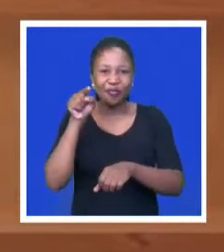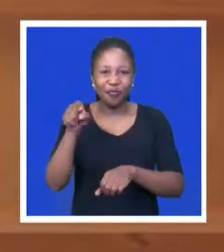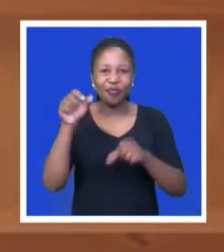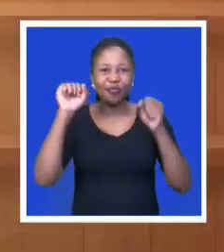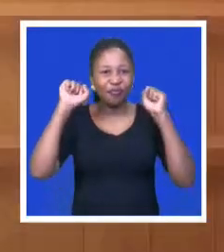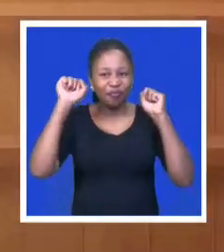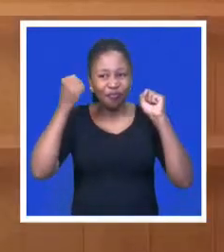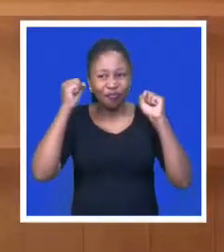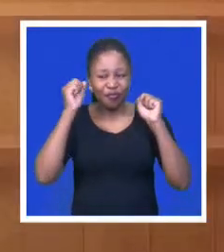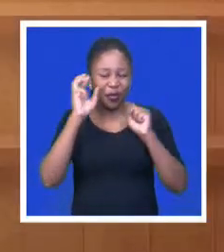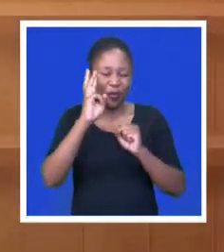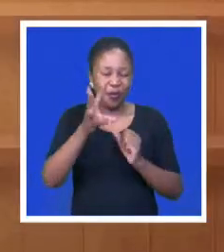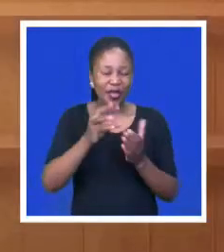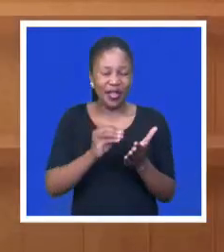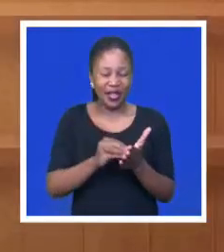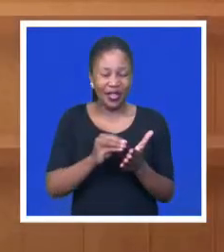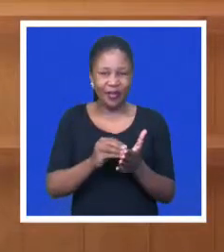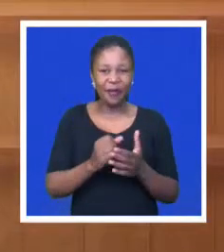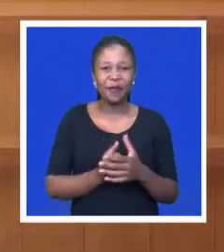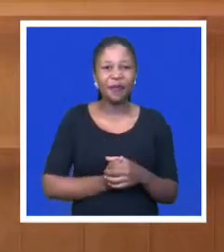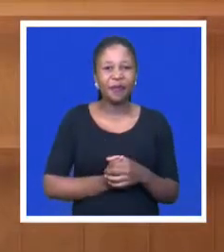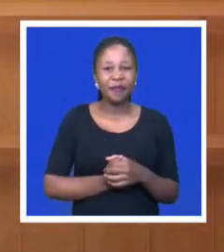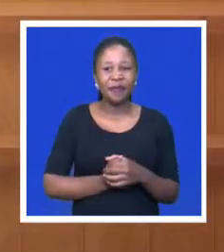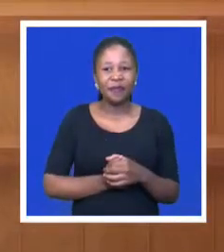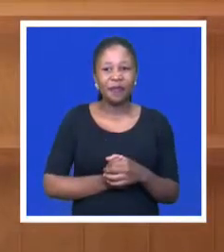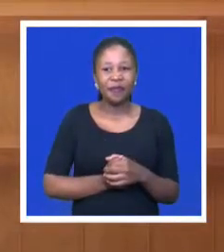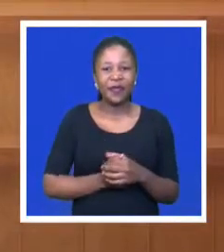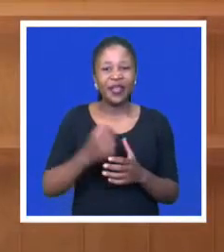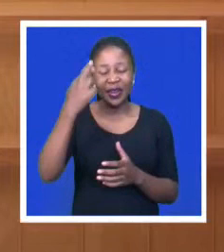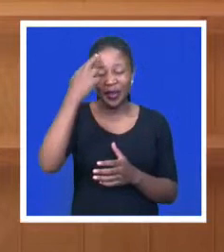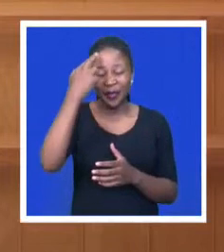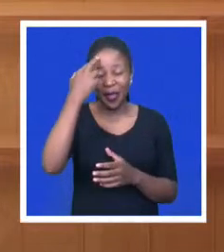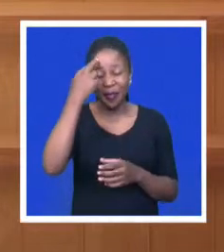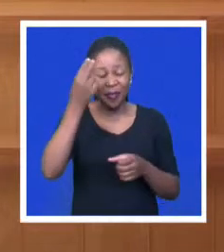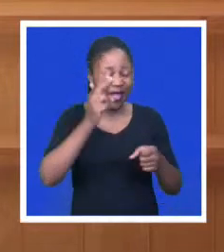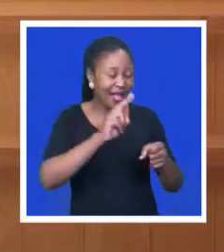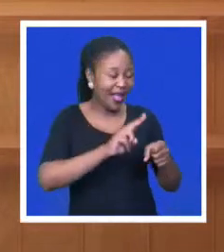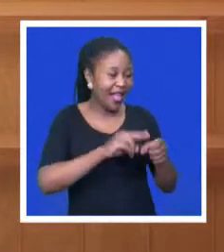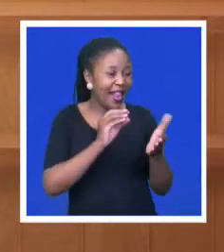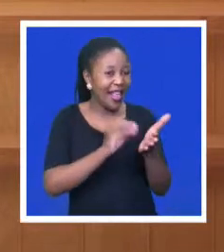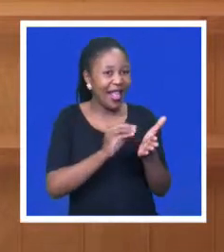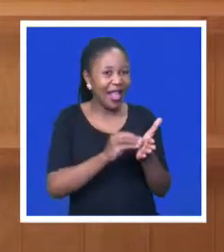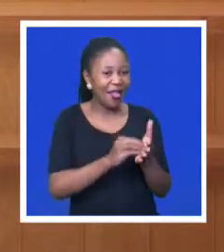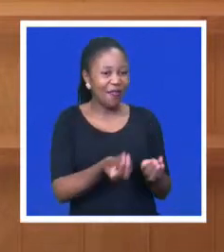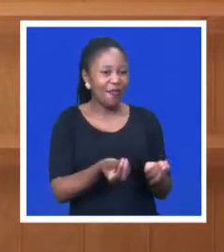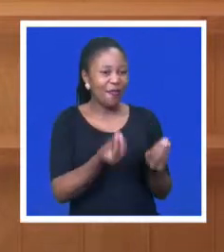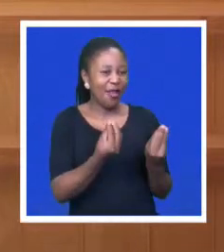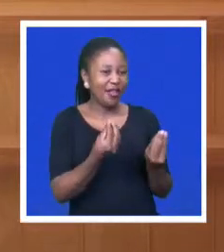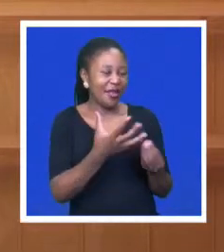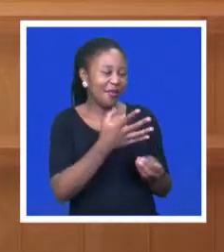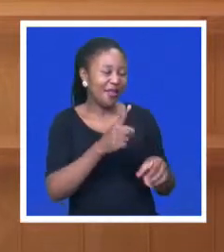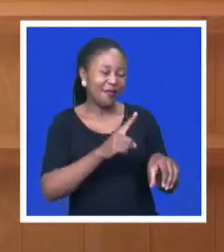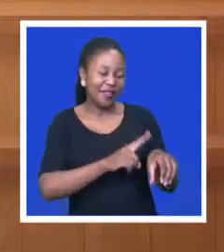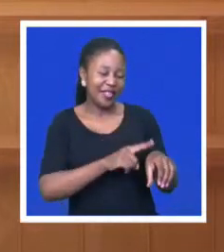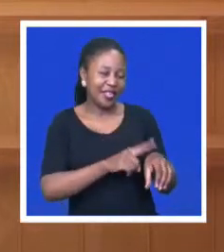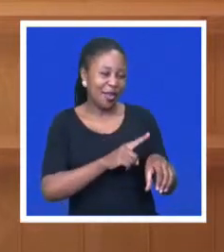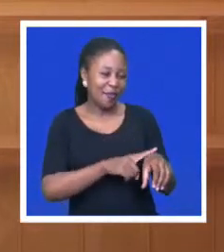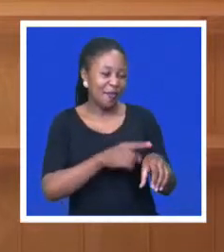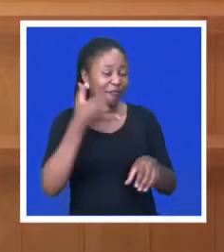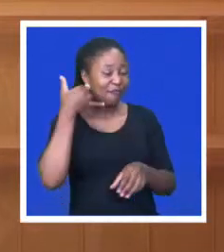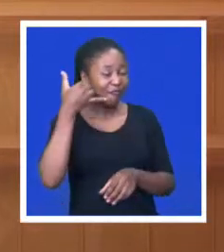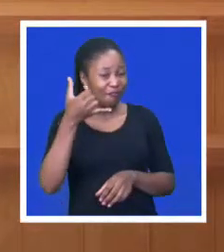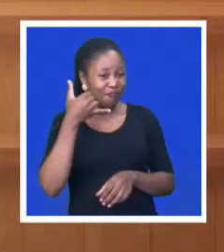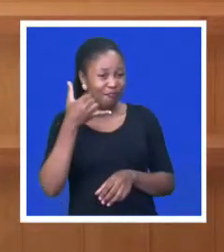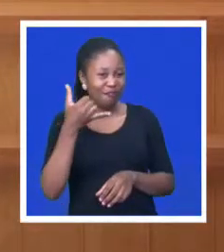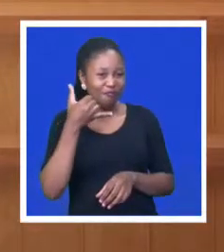notification. Also, a reminder about our WhatsApp number that pops up on your screen from time to time. To use that number to text